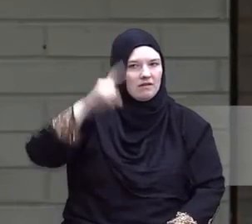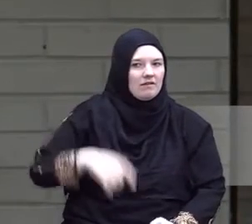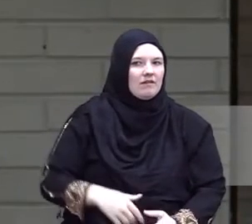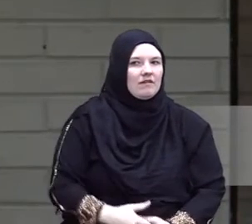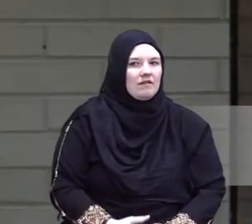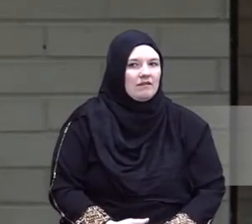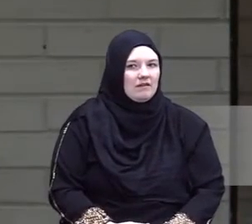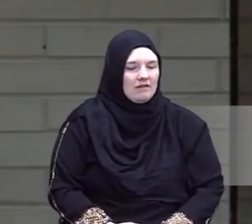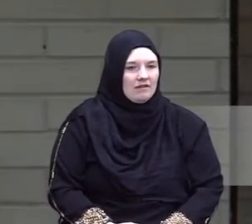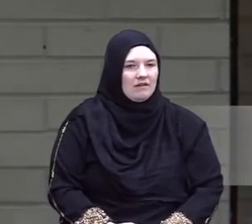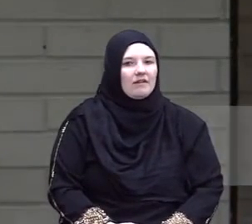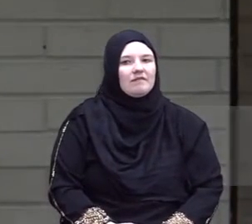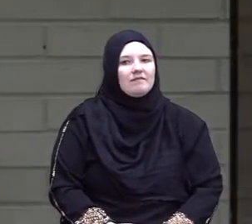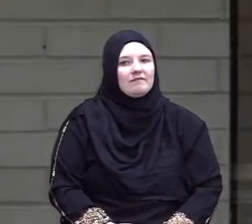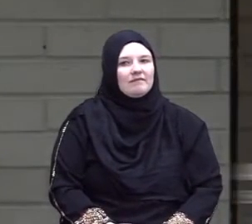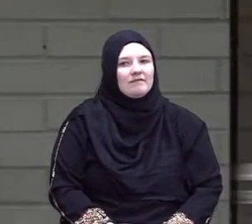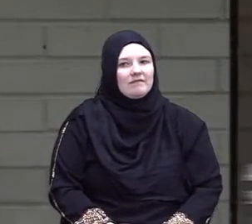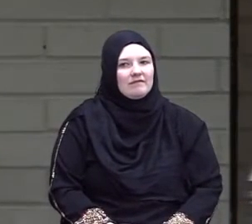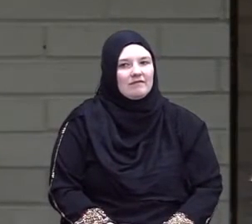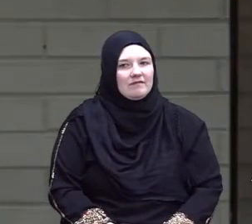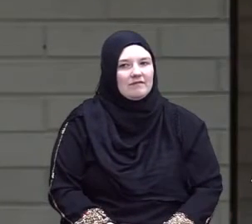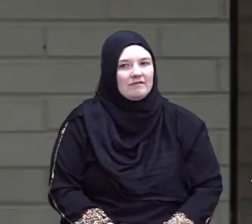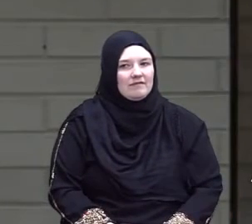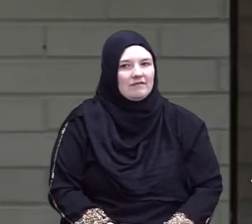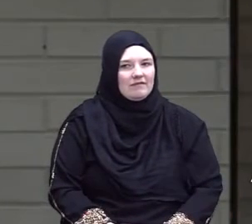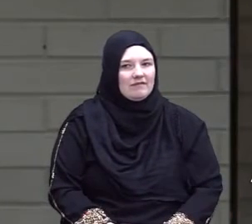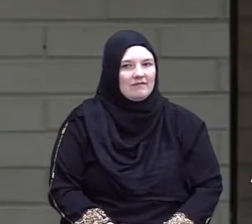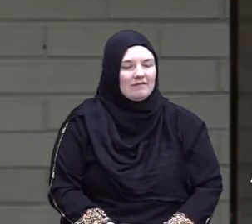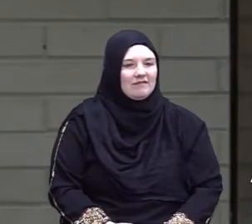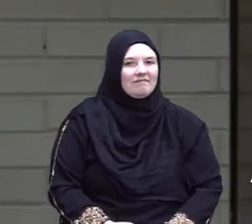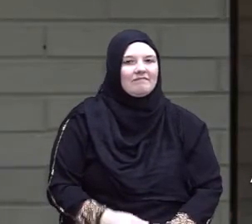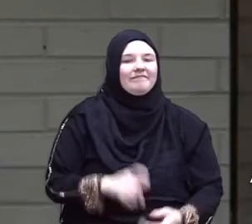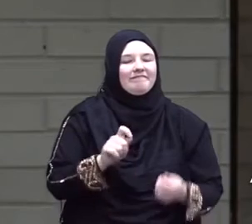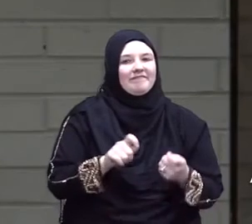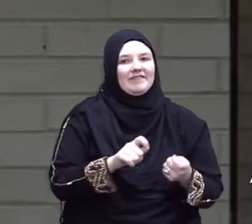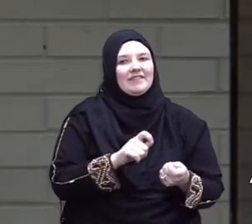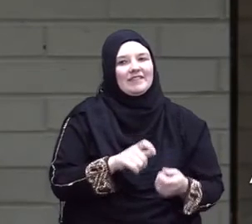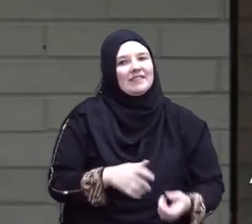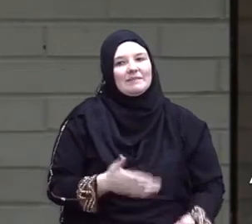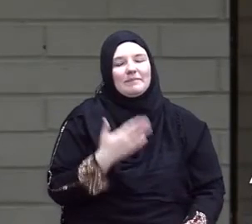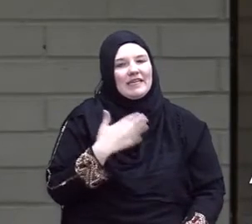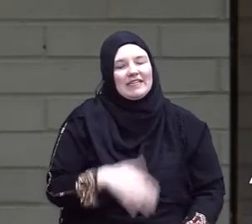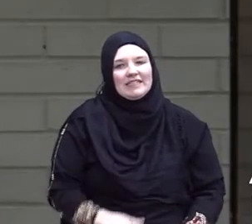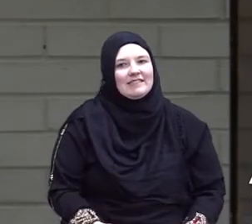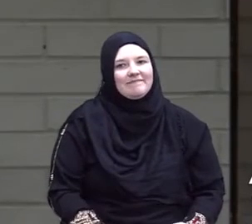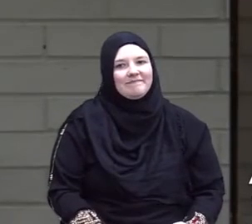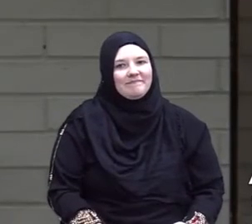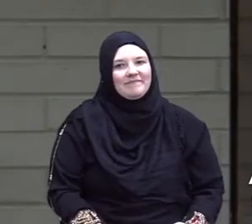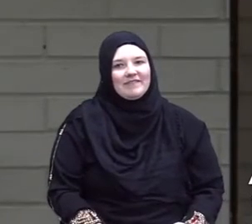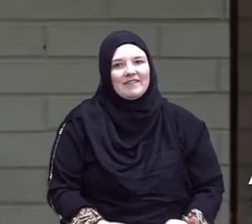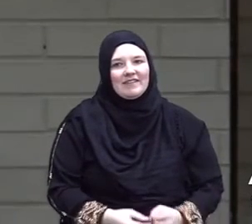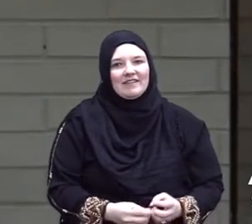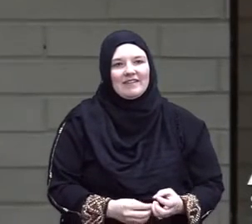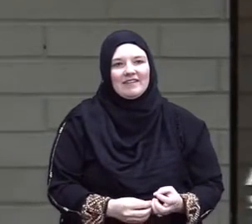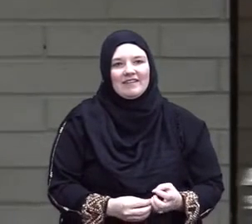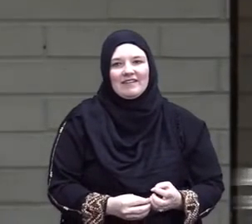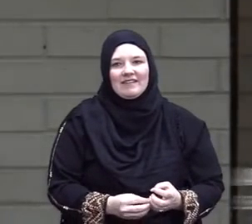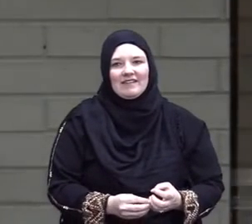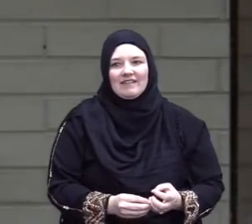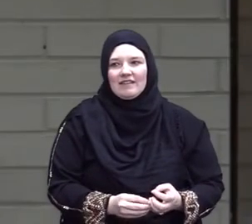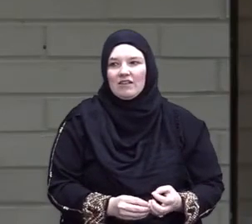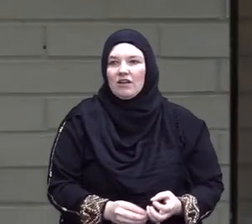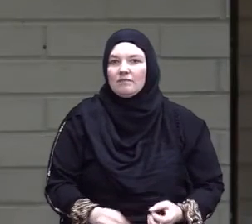in creating this, he becomes like a qibla for the angels.